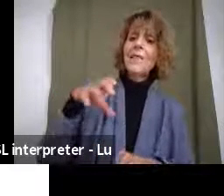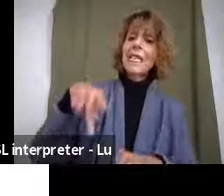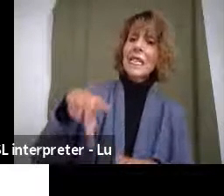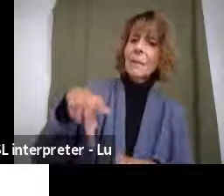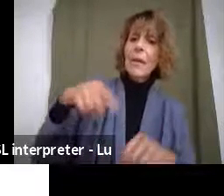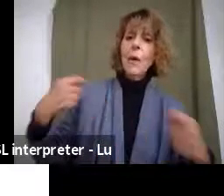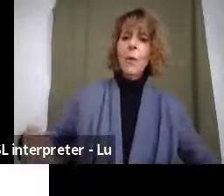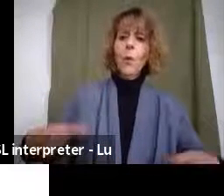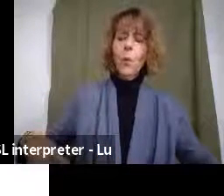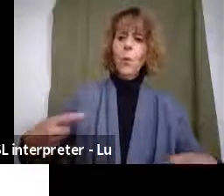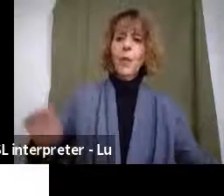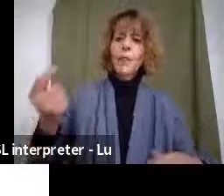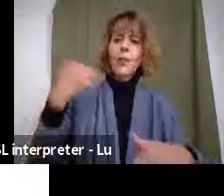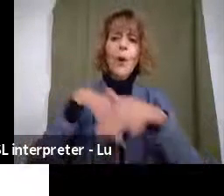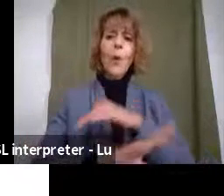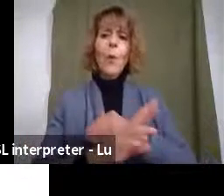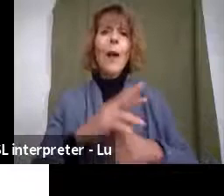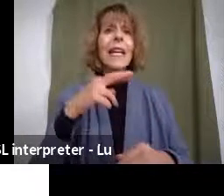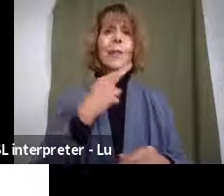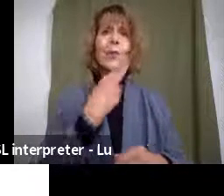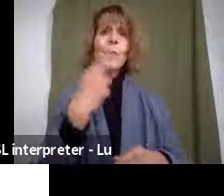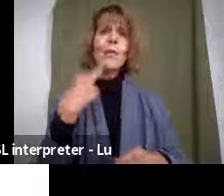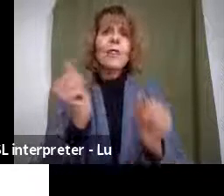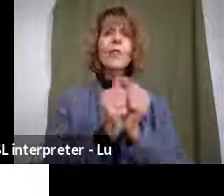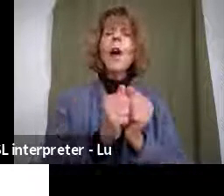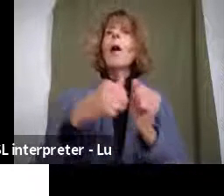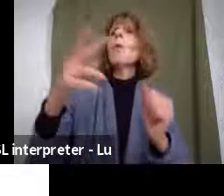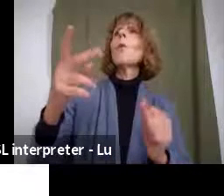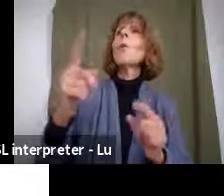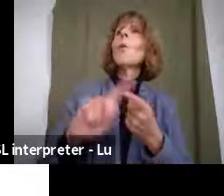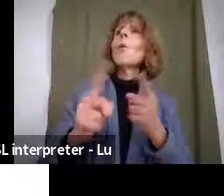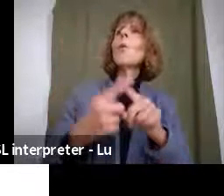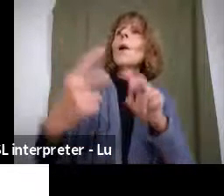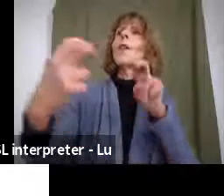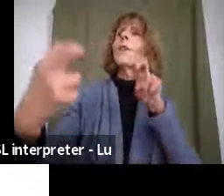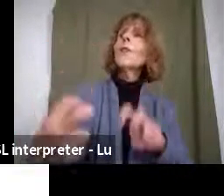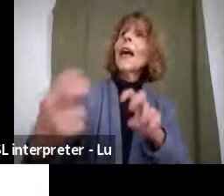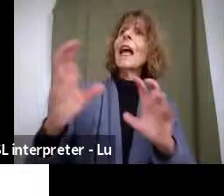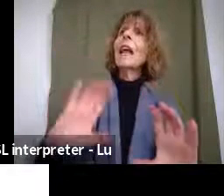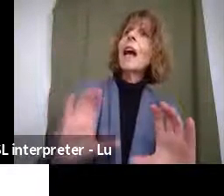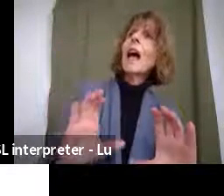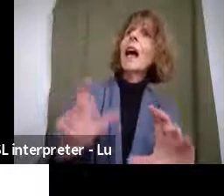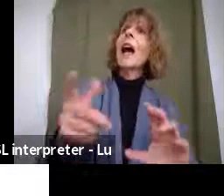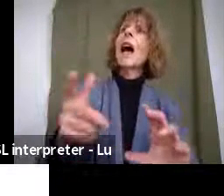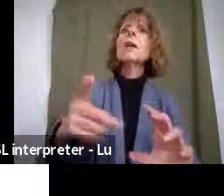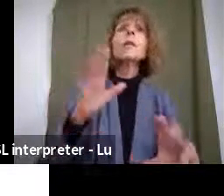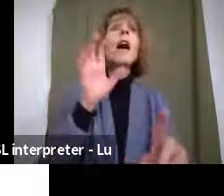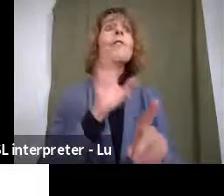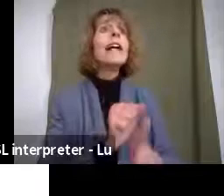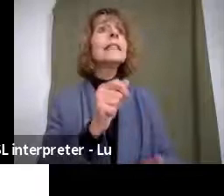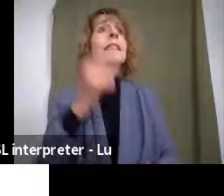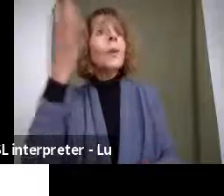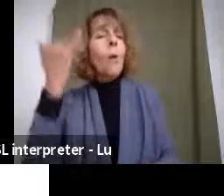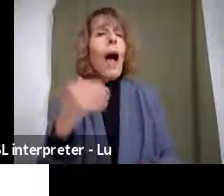disabilities were institutionalized for life. If a child with a disability